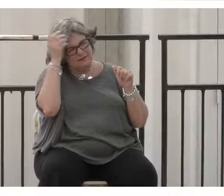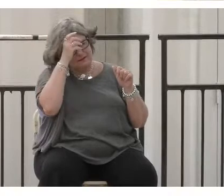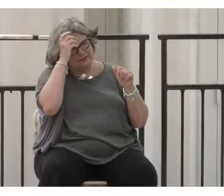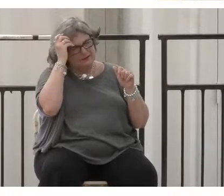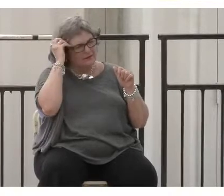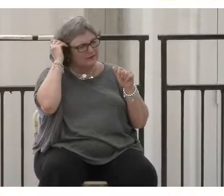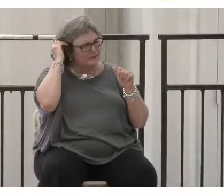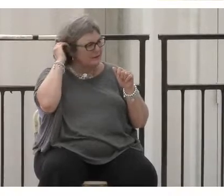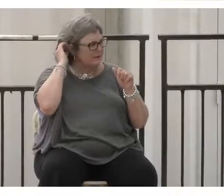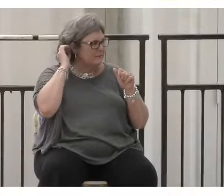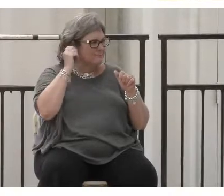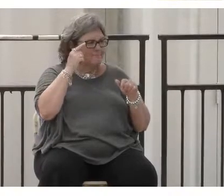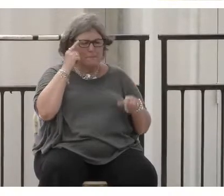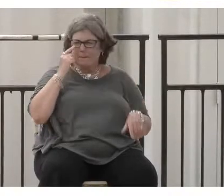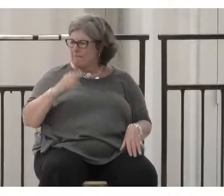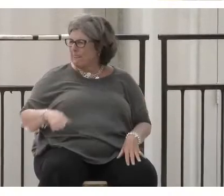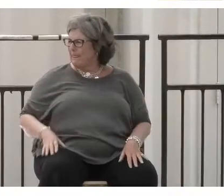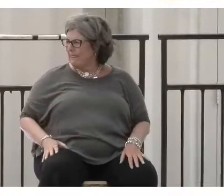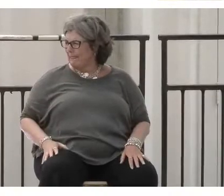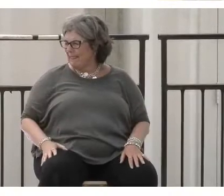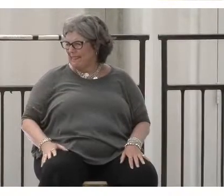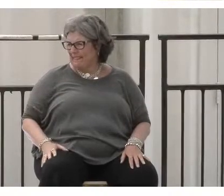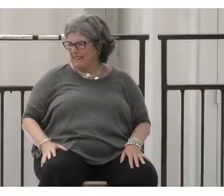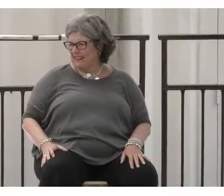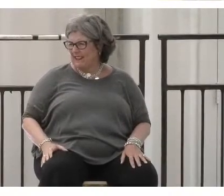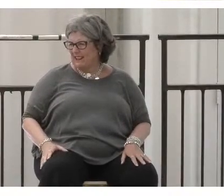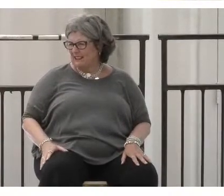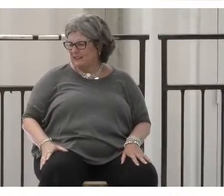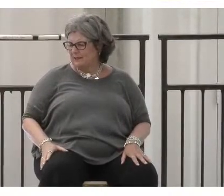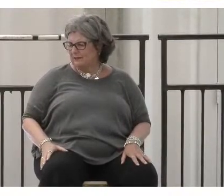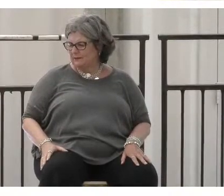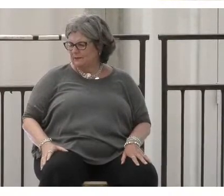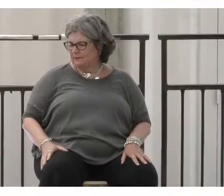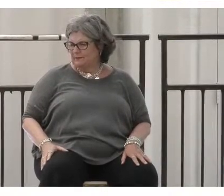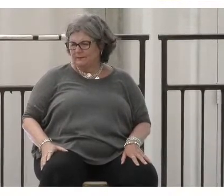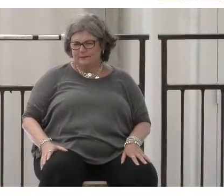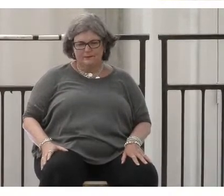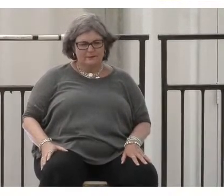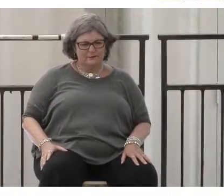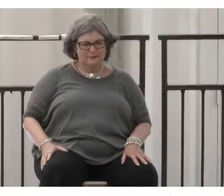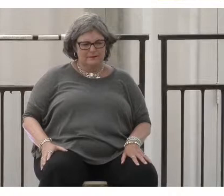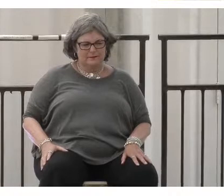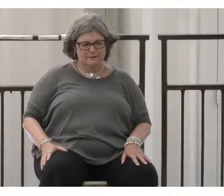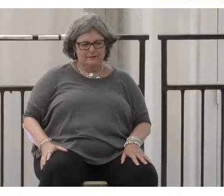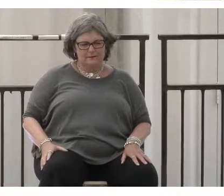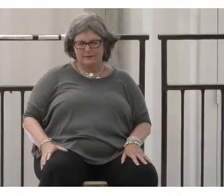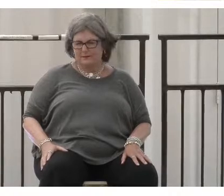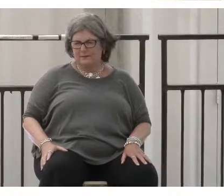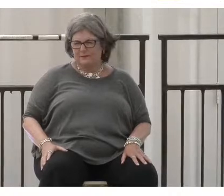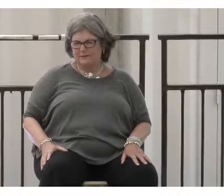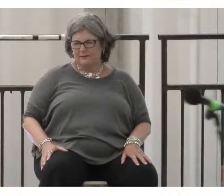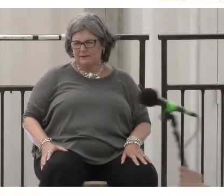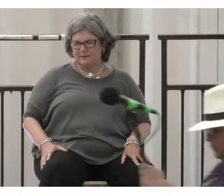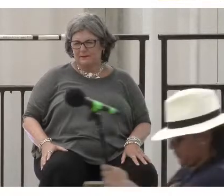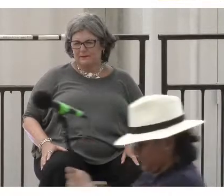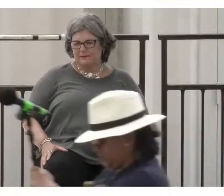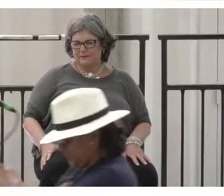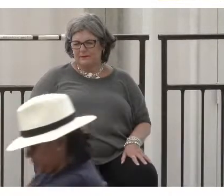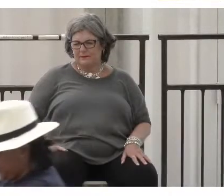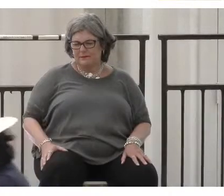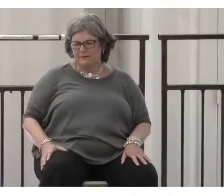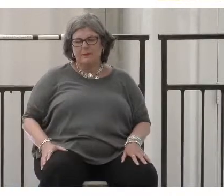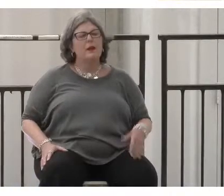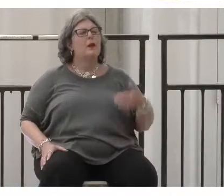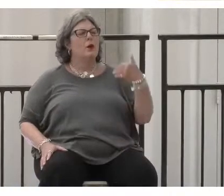If you go directly to in front of the National Museum, we have an installation of the Al-Qubaisi house itself, and we have a